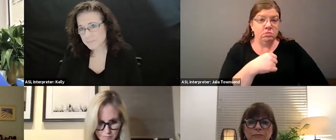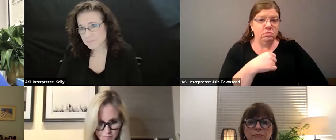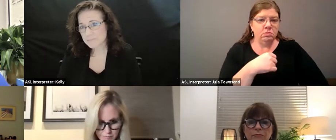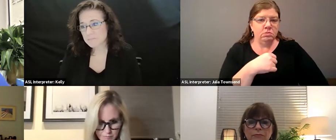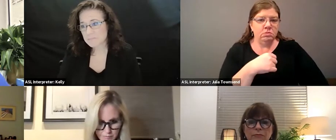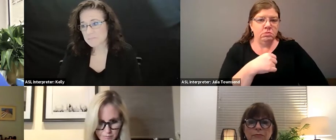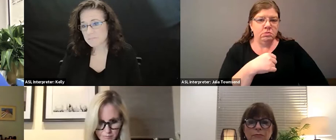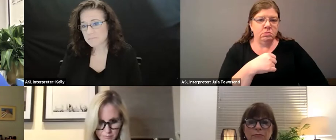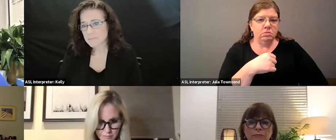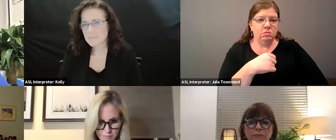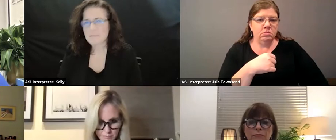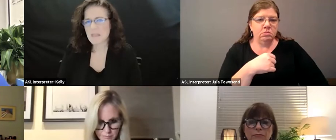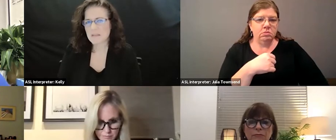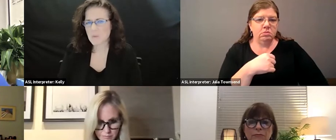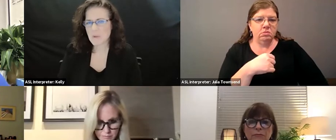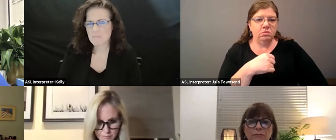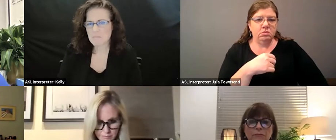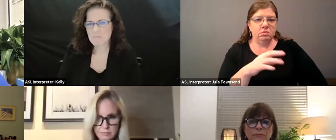sorry